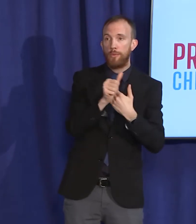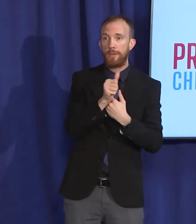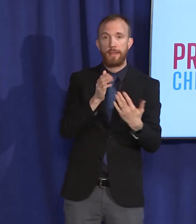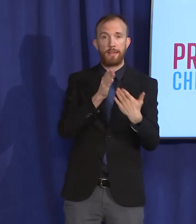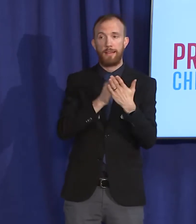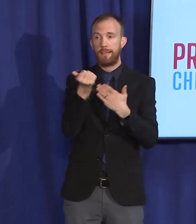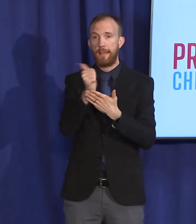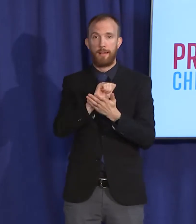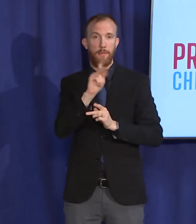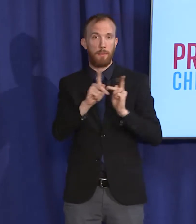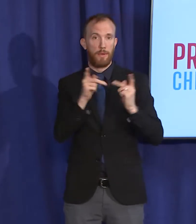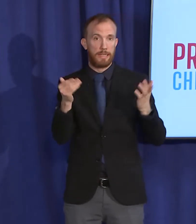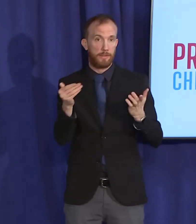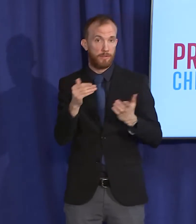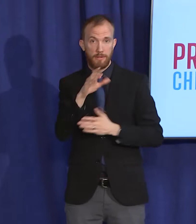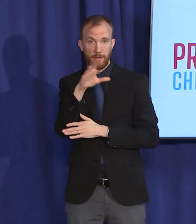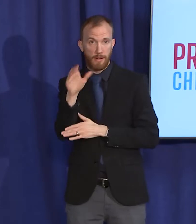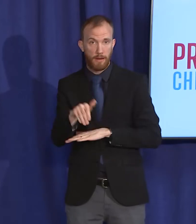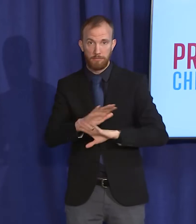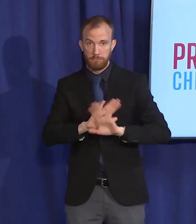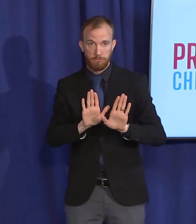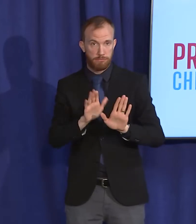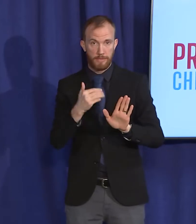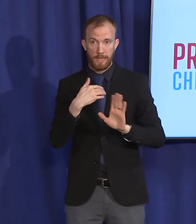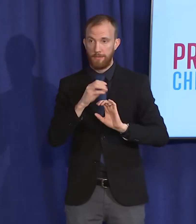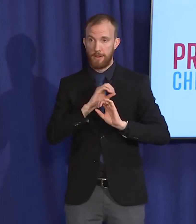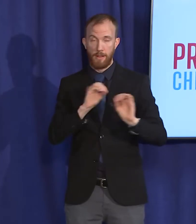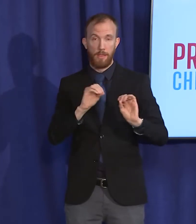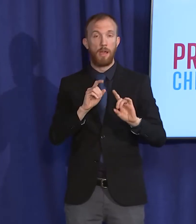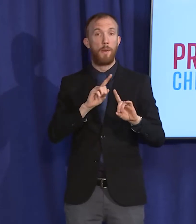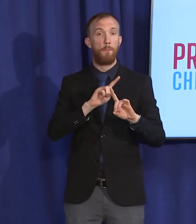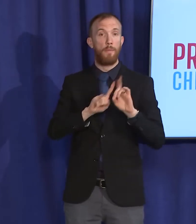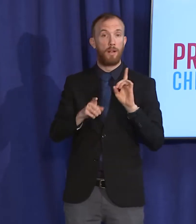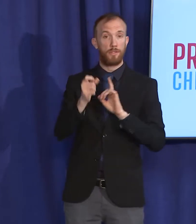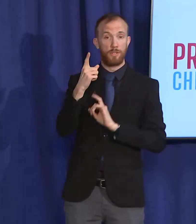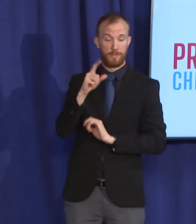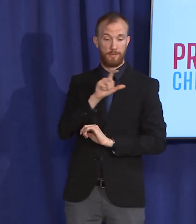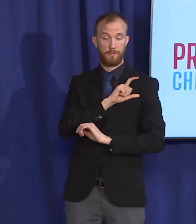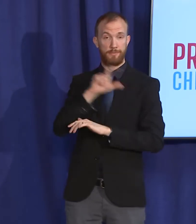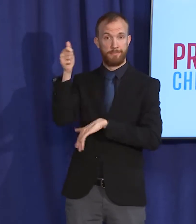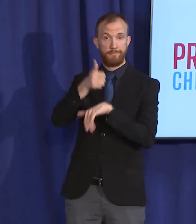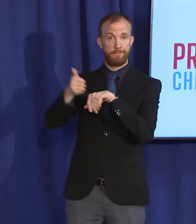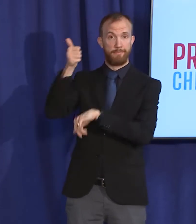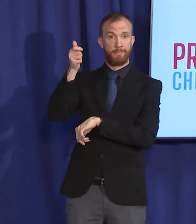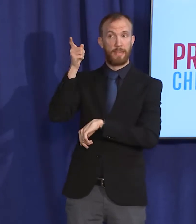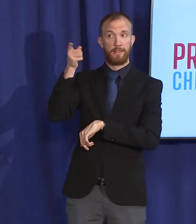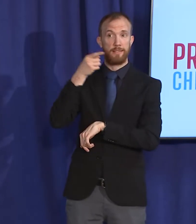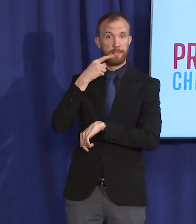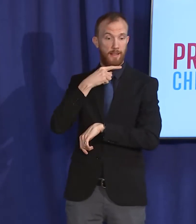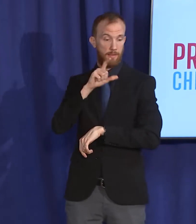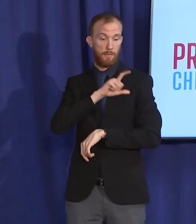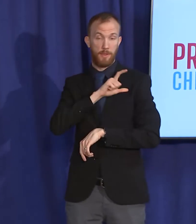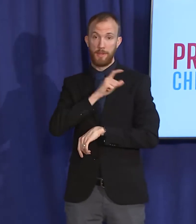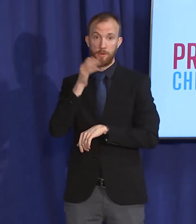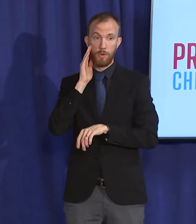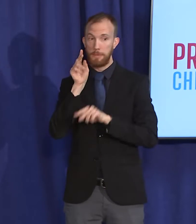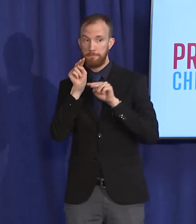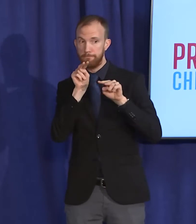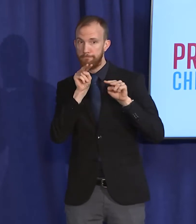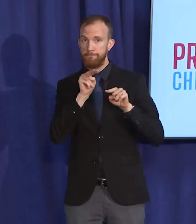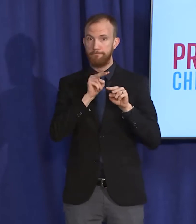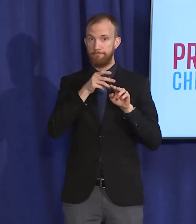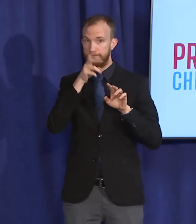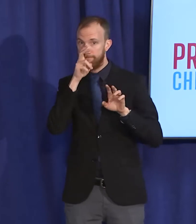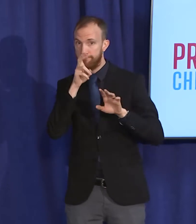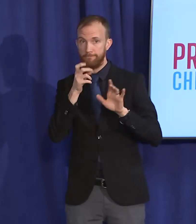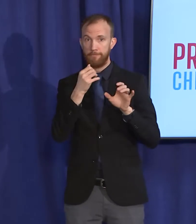Chicago. Nevertheless, the superintendent has directed that our officers remain diligent, and they will. And